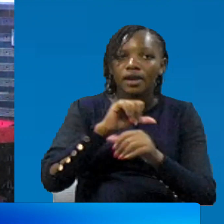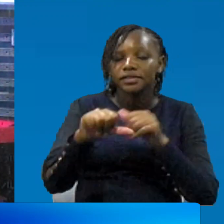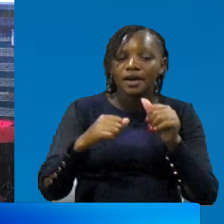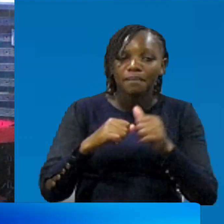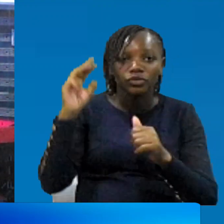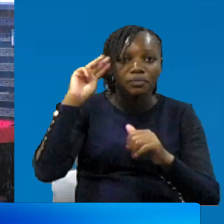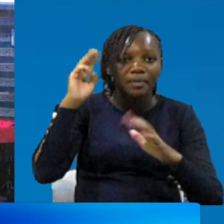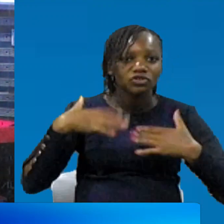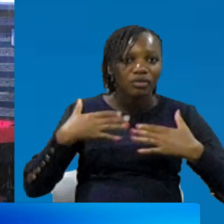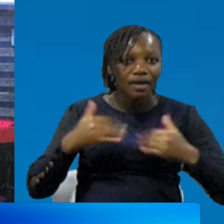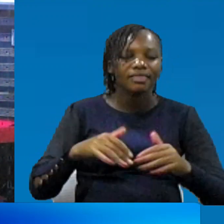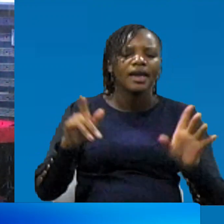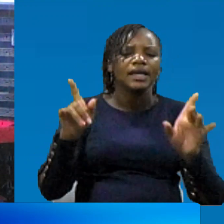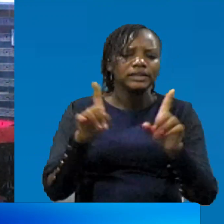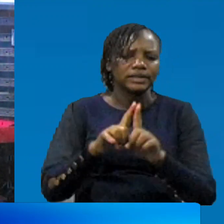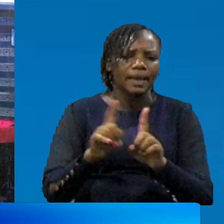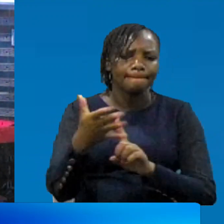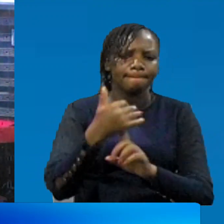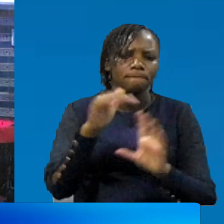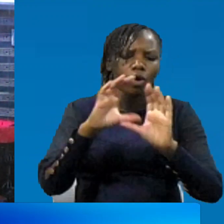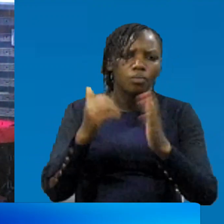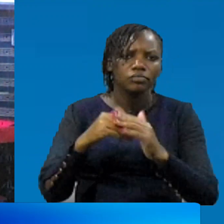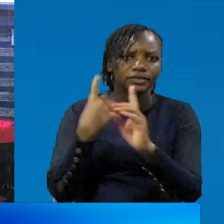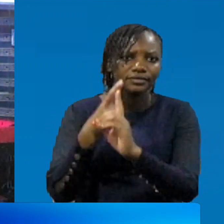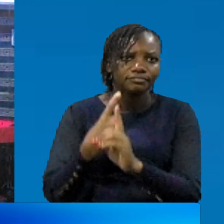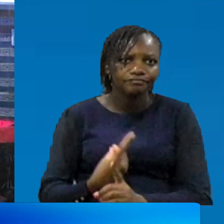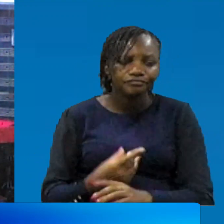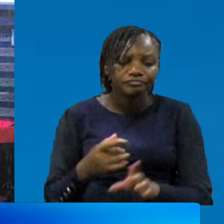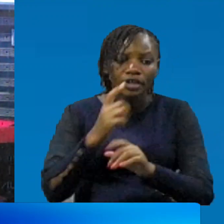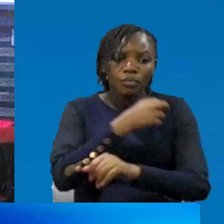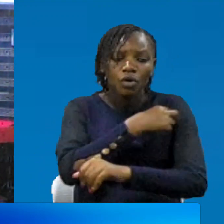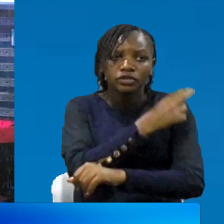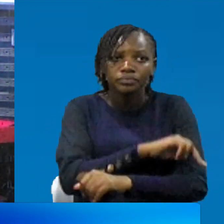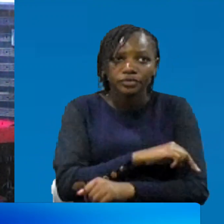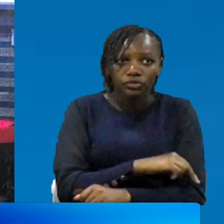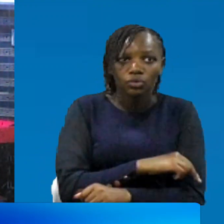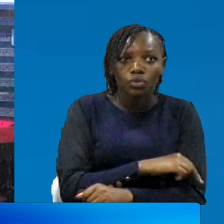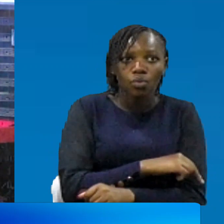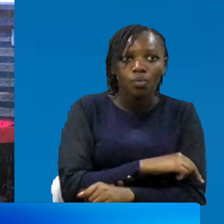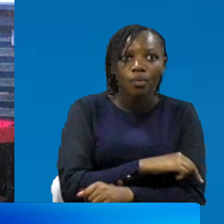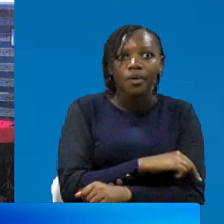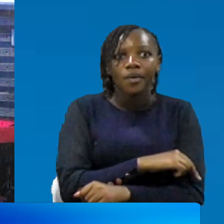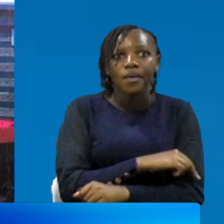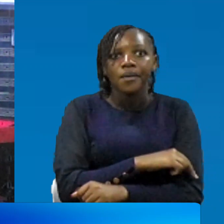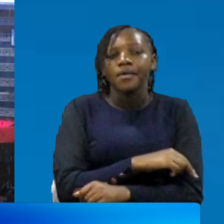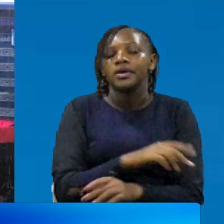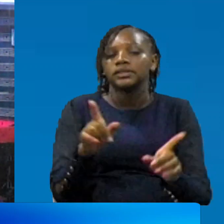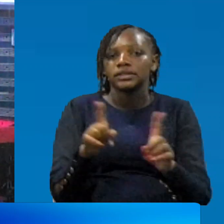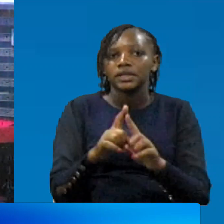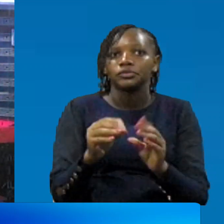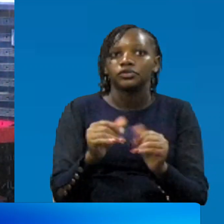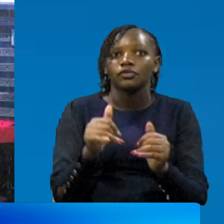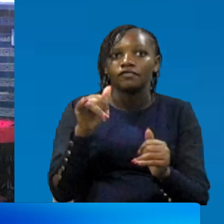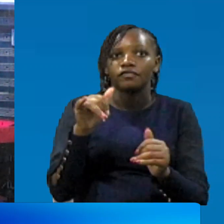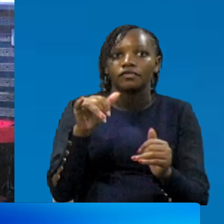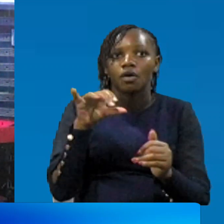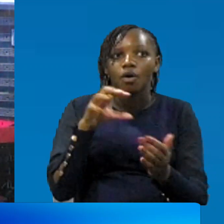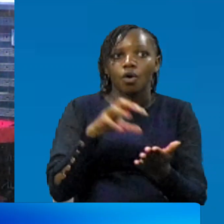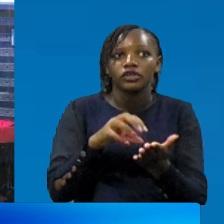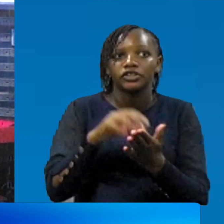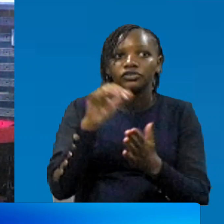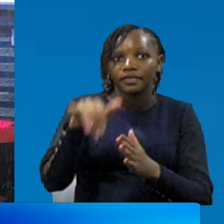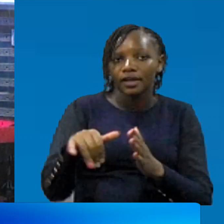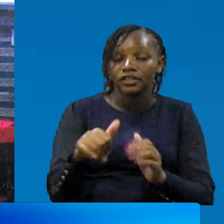health and reach out to communities and hospitals at the peripheral areas to address the condition that